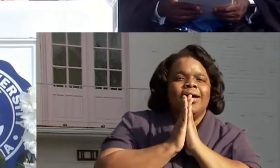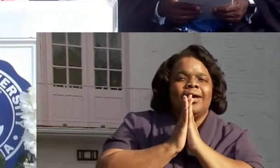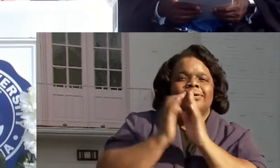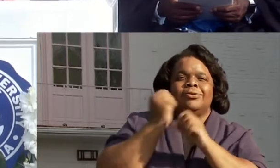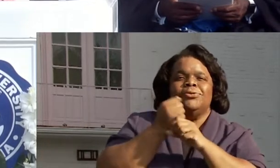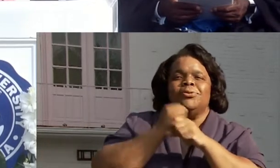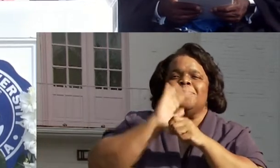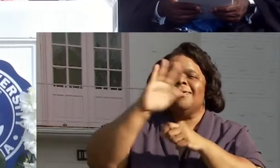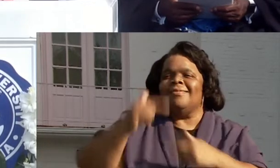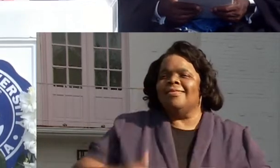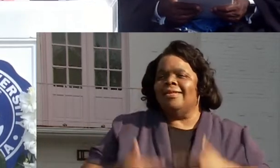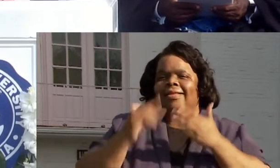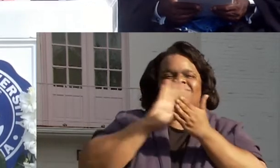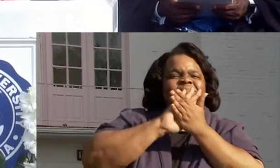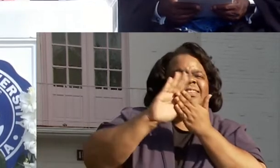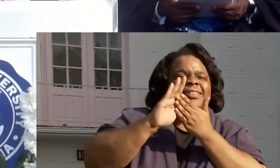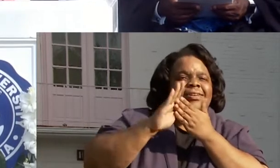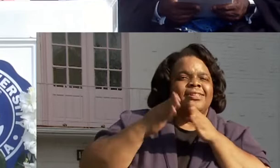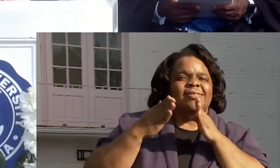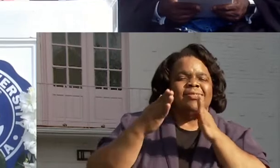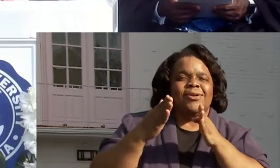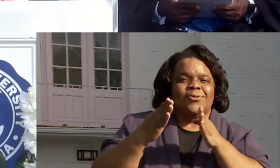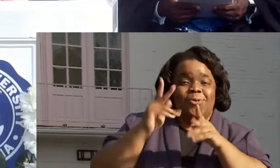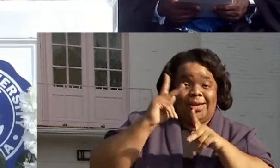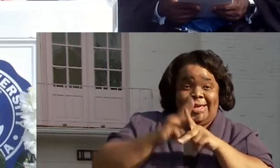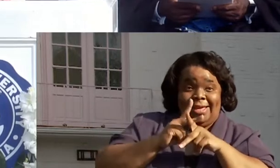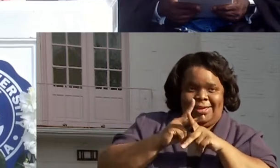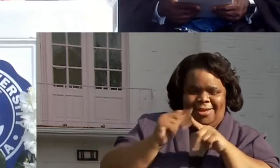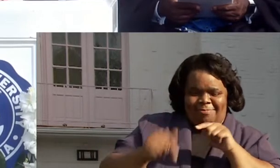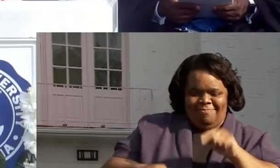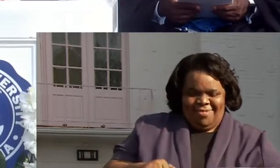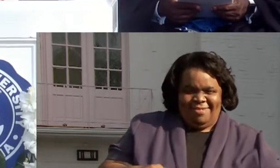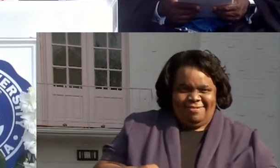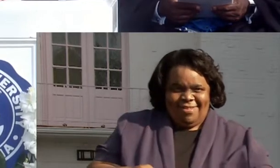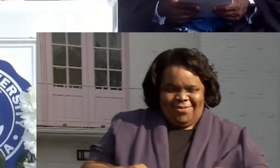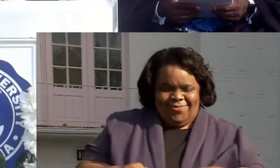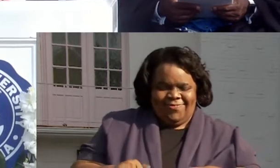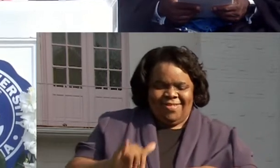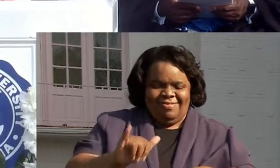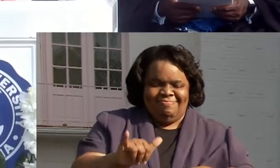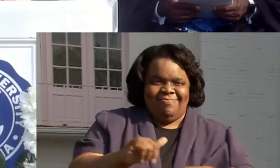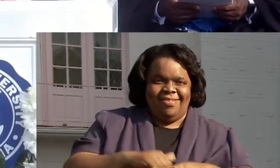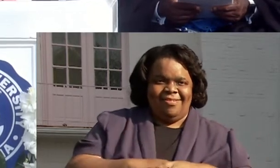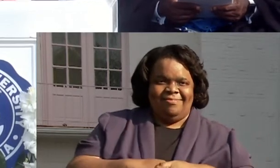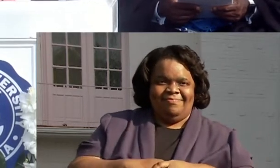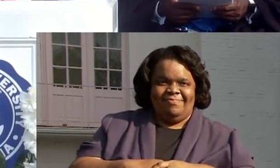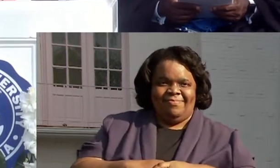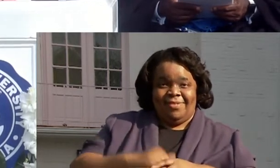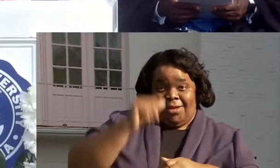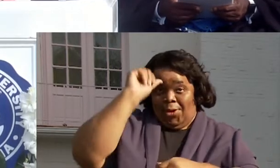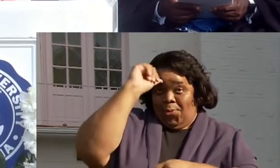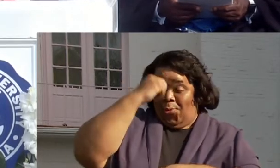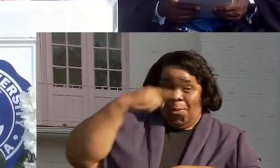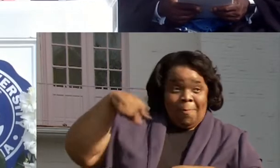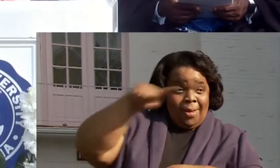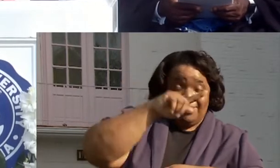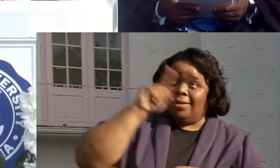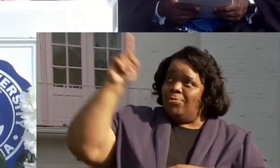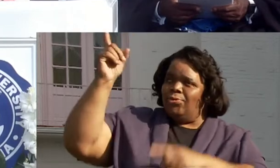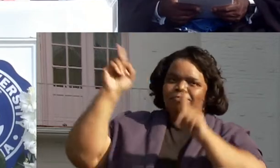clear. We ask that you would keep their footsteps firm. We ask that you would remind them that you are with